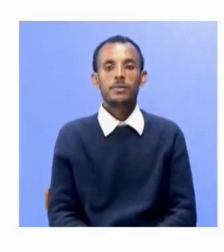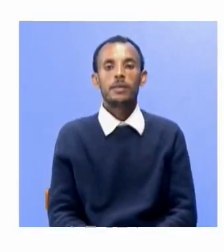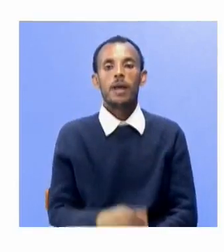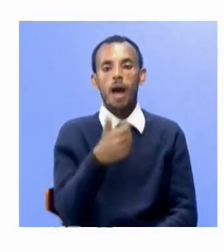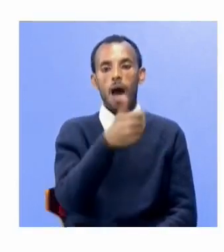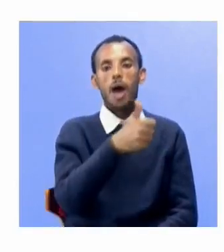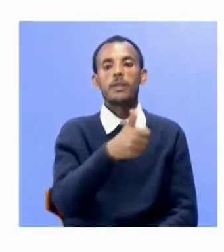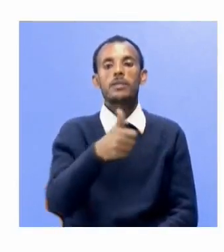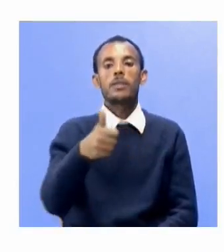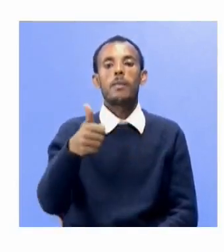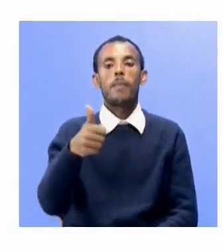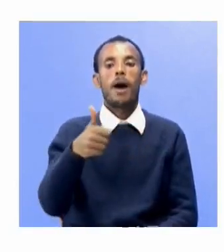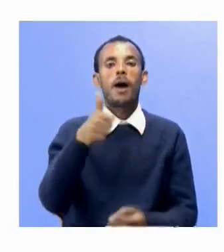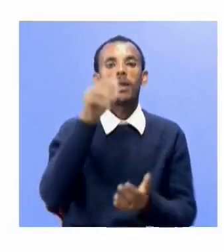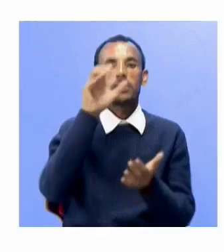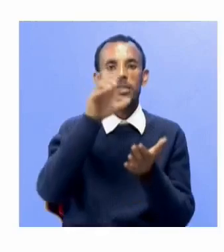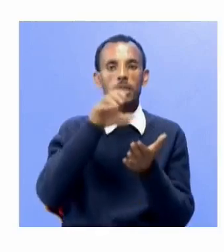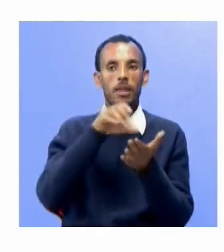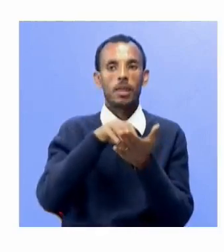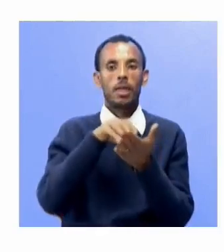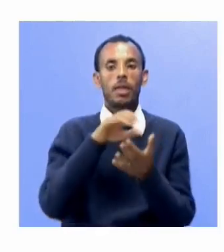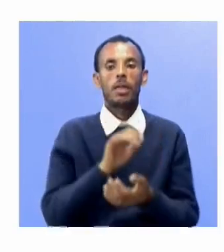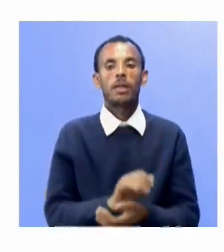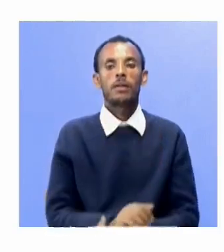Addis Ababa